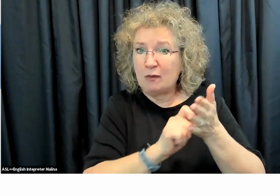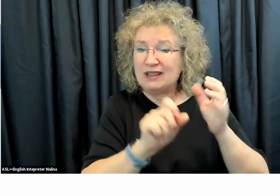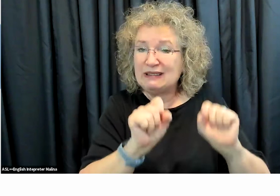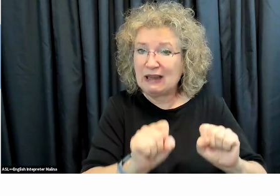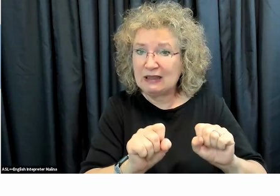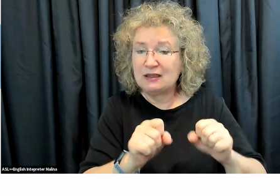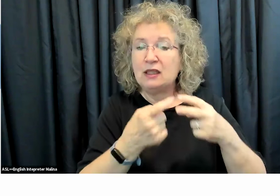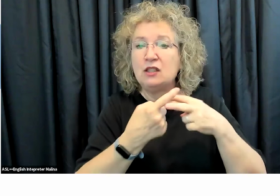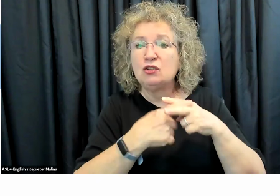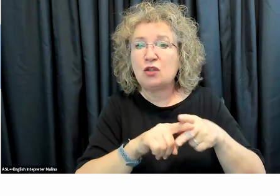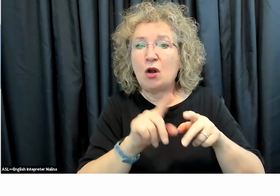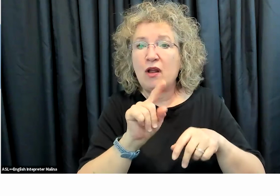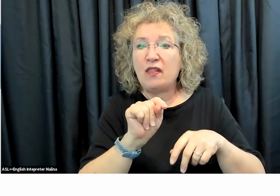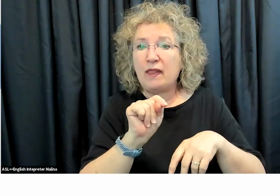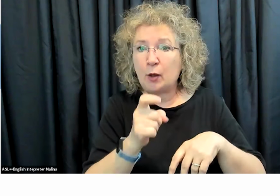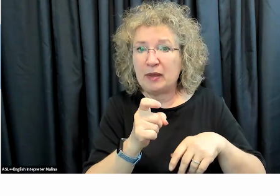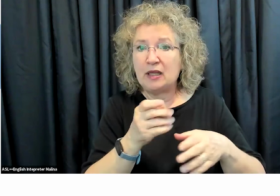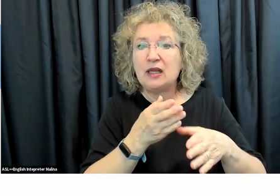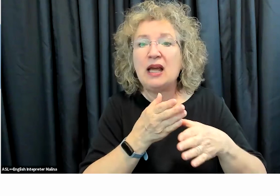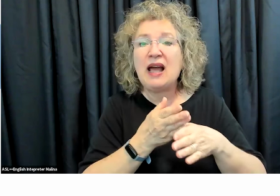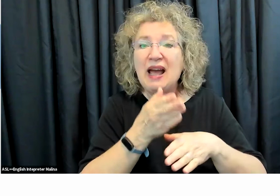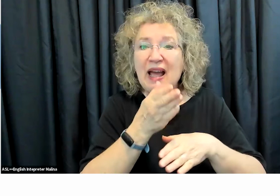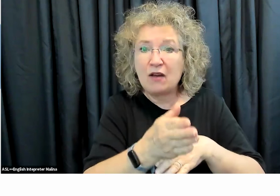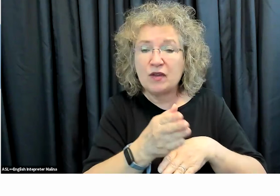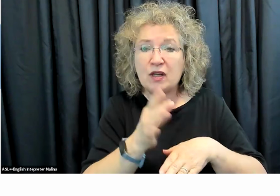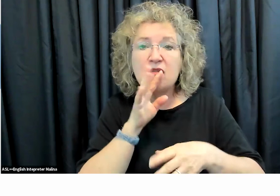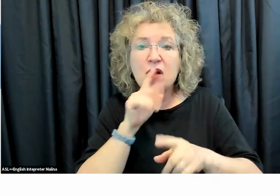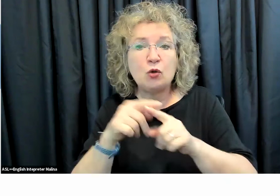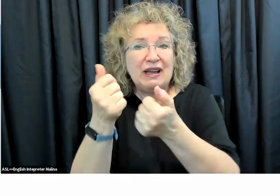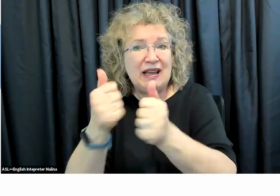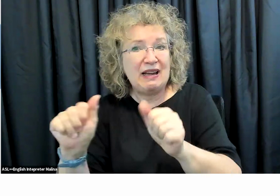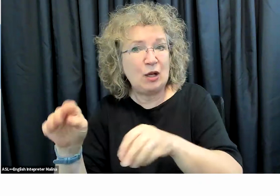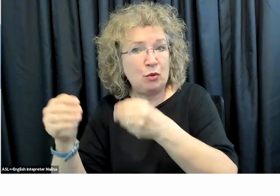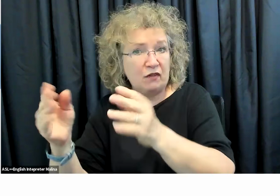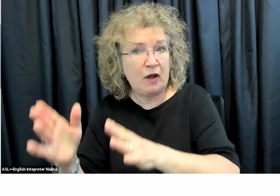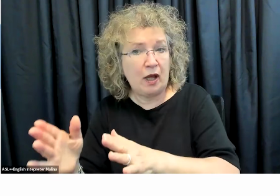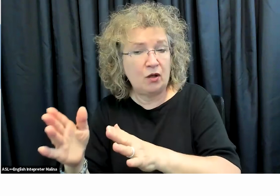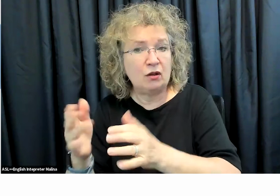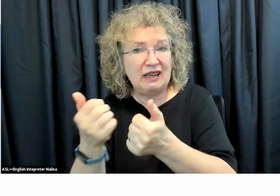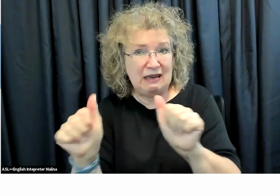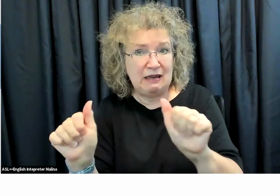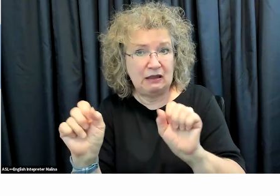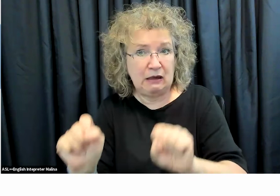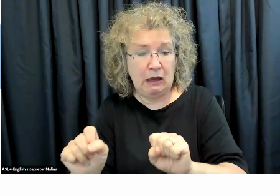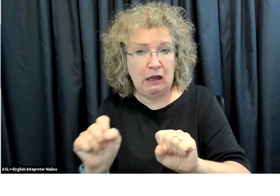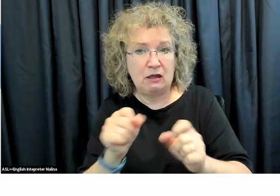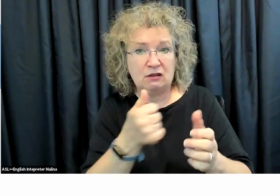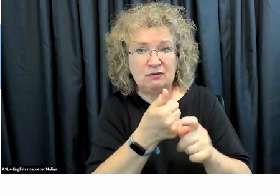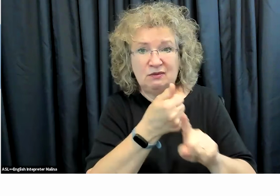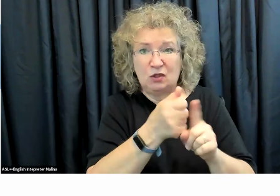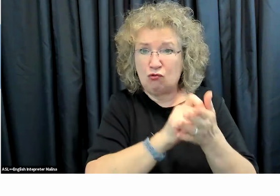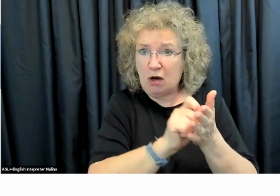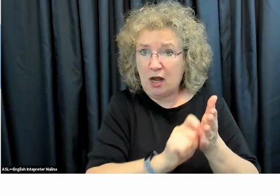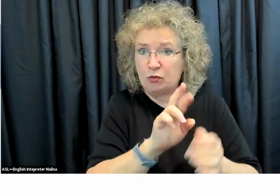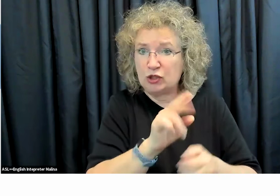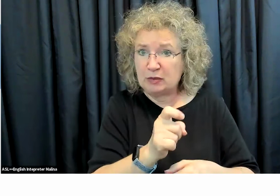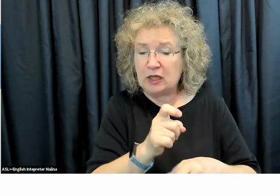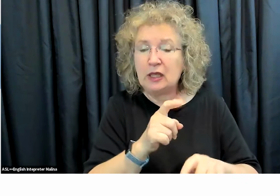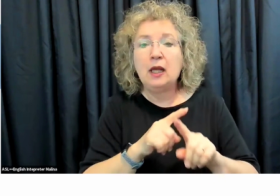therapy after consulting with a provider, any provider. But in general, if there's not an